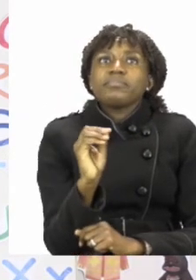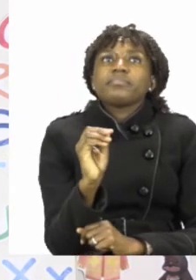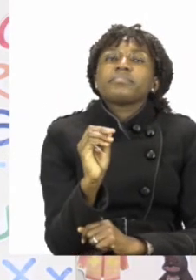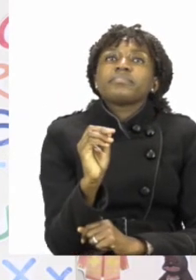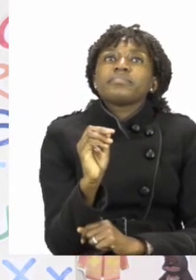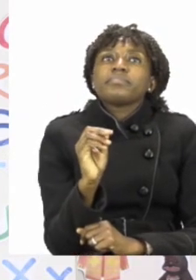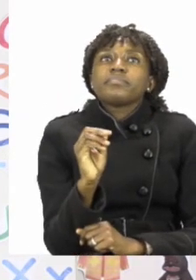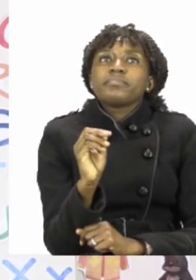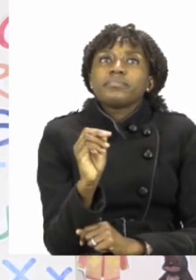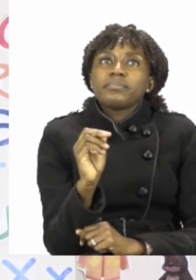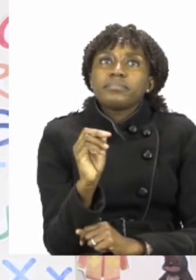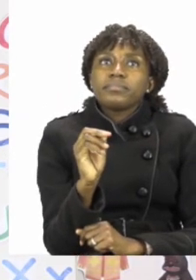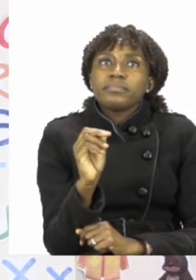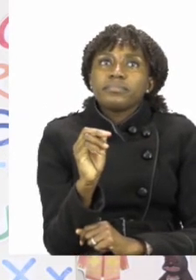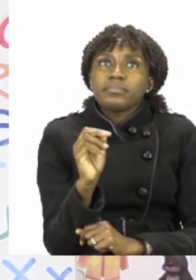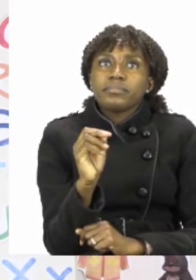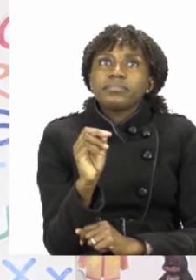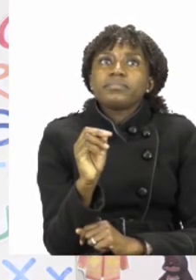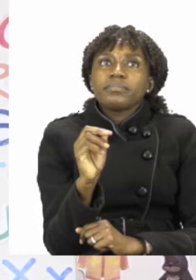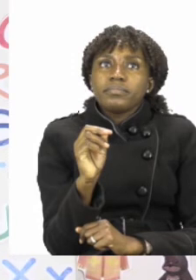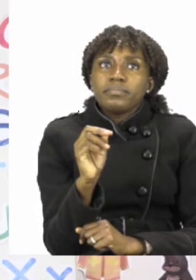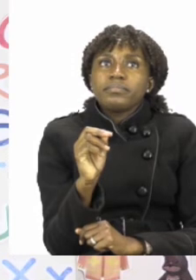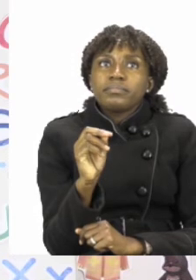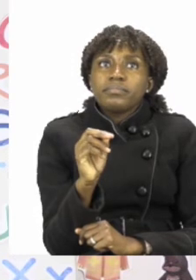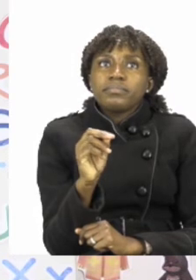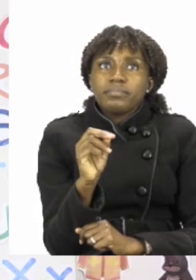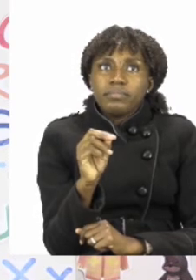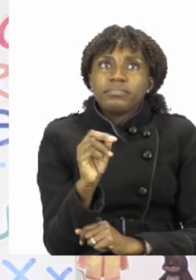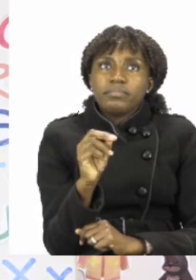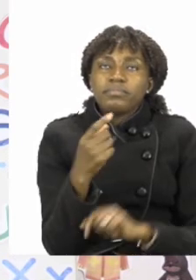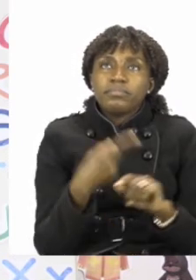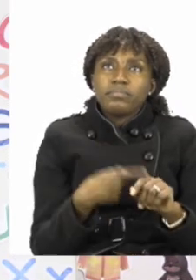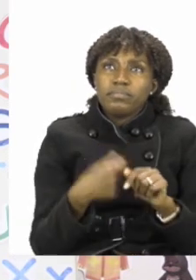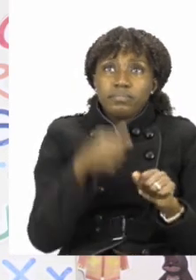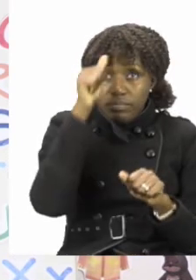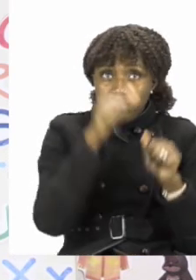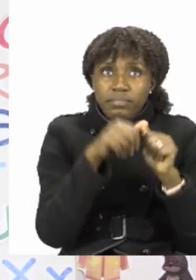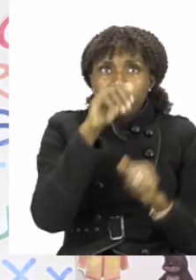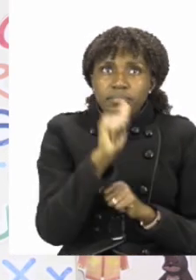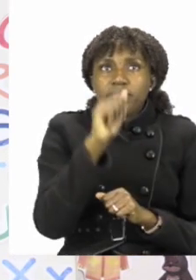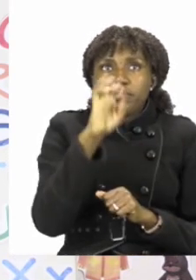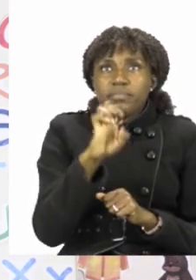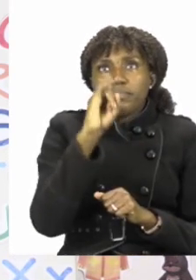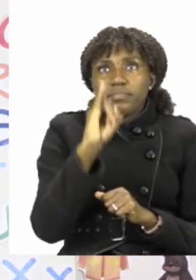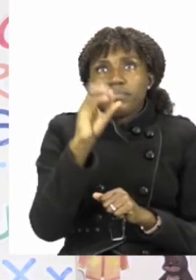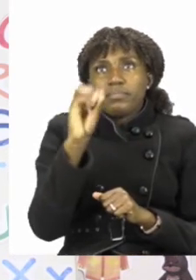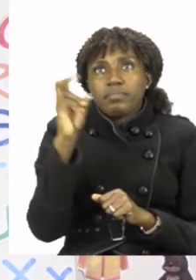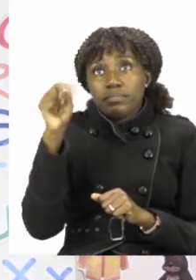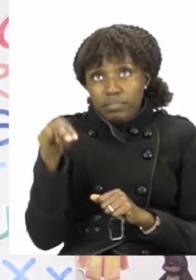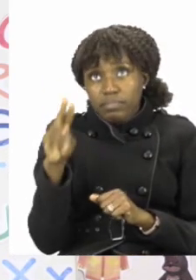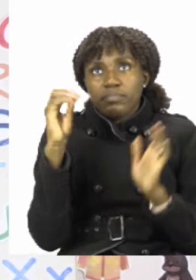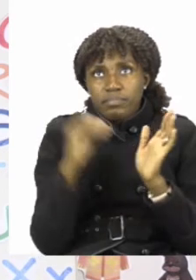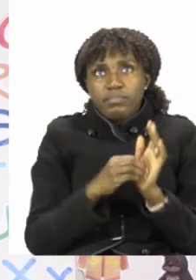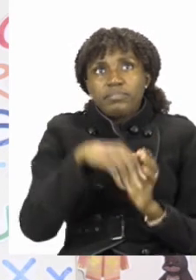Remember, these are also our vowels. So every word that begins with a vowel